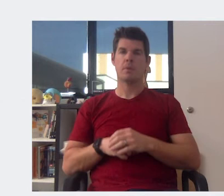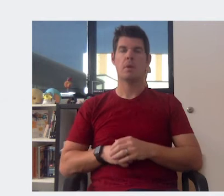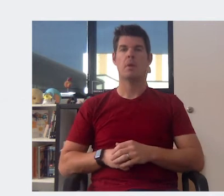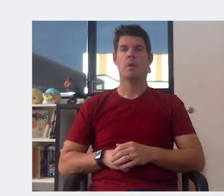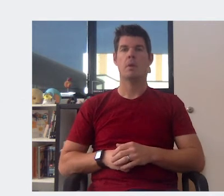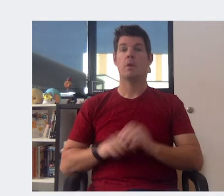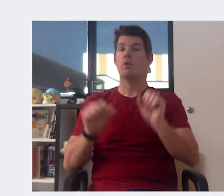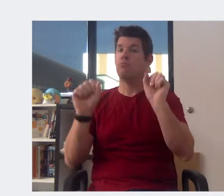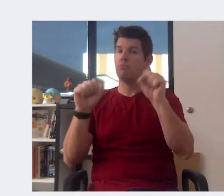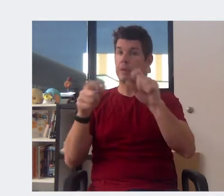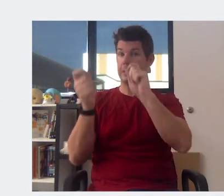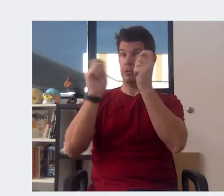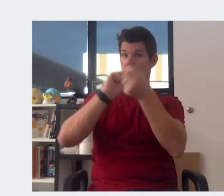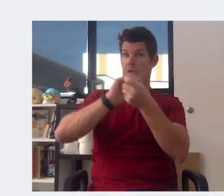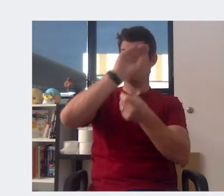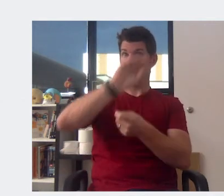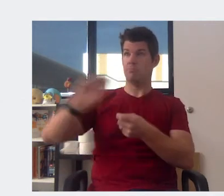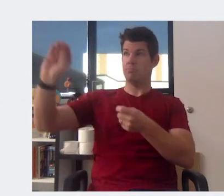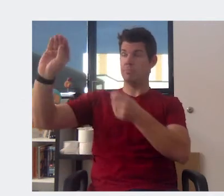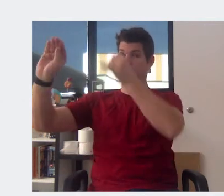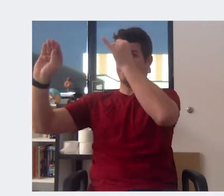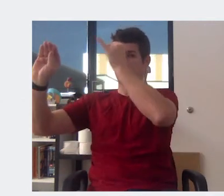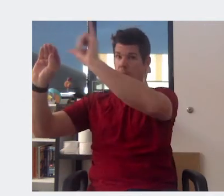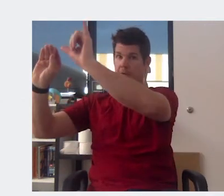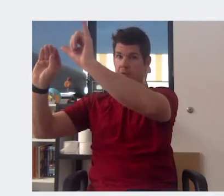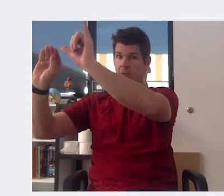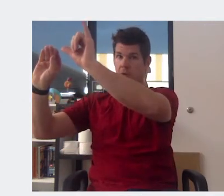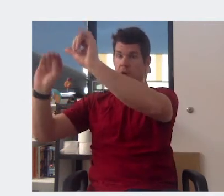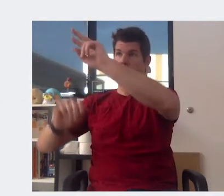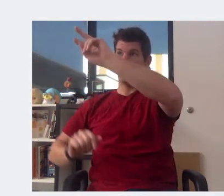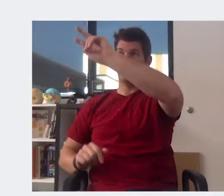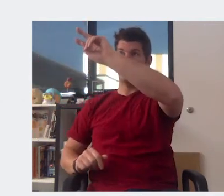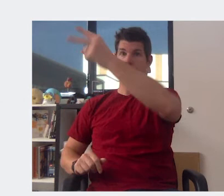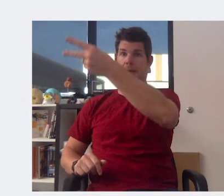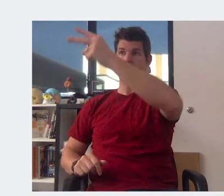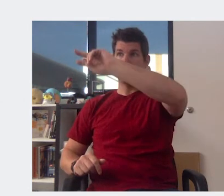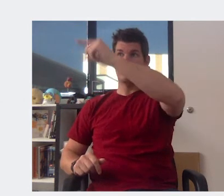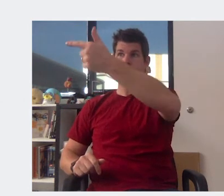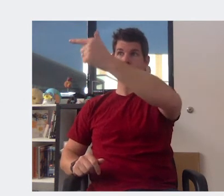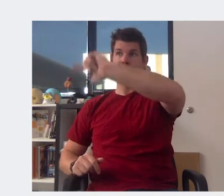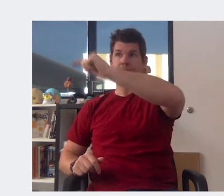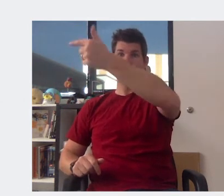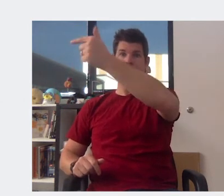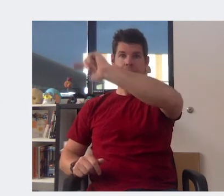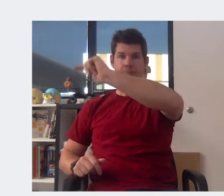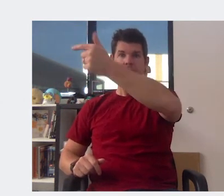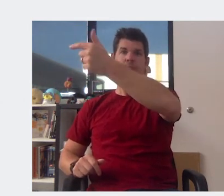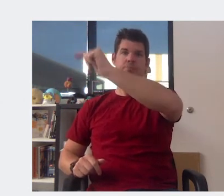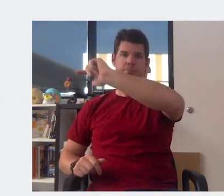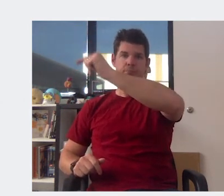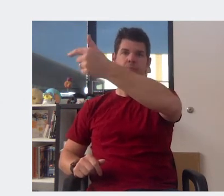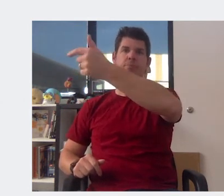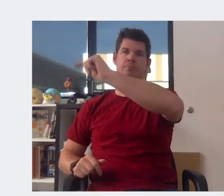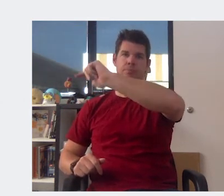And what that's going to do once it loads is just toggle back and forth. It's going to scroll through those things. So I can have a little